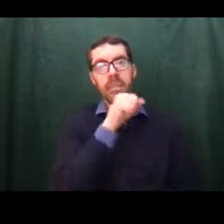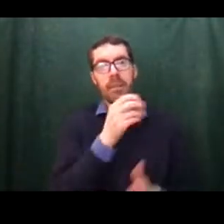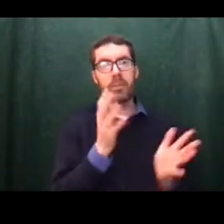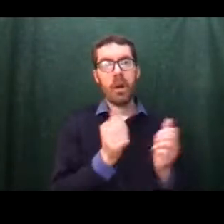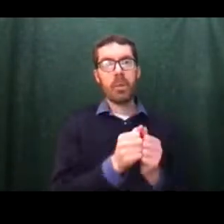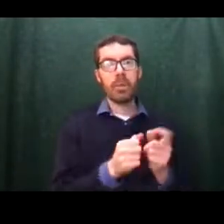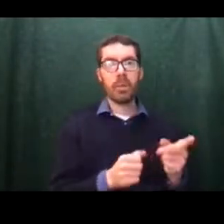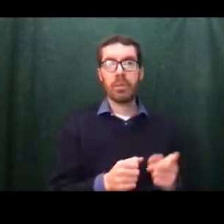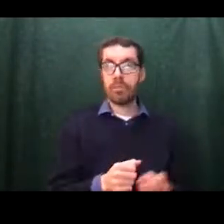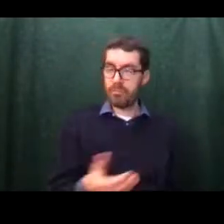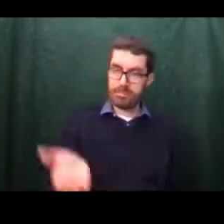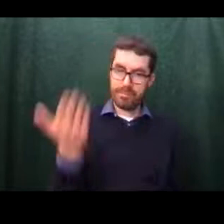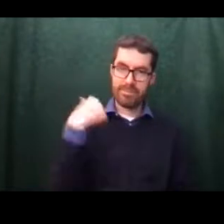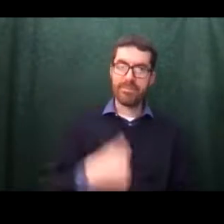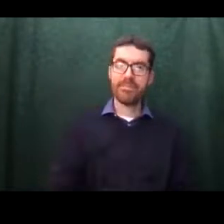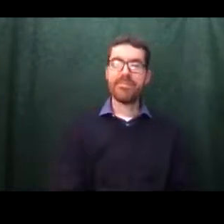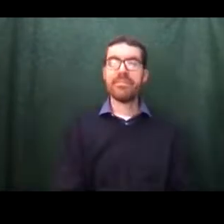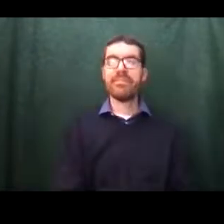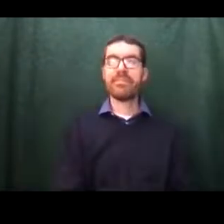Sure, great. All right.